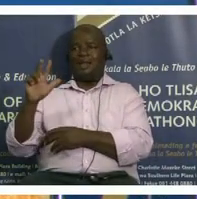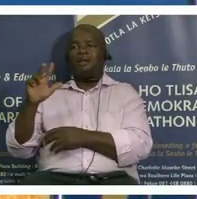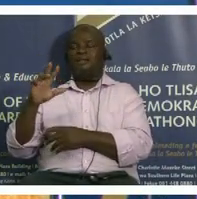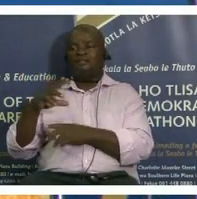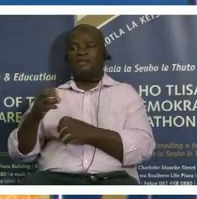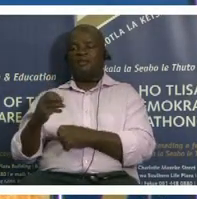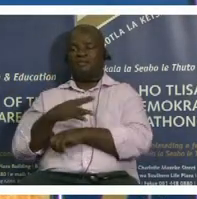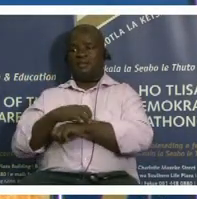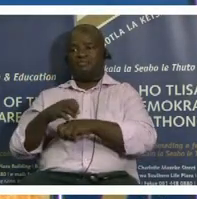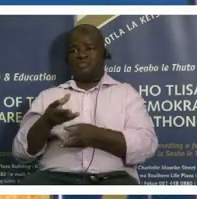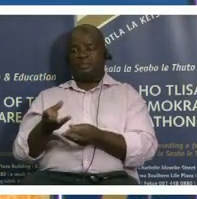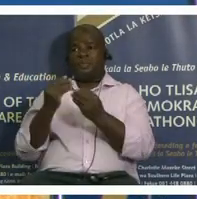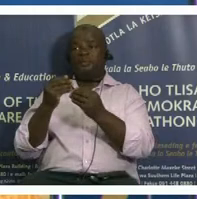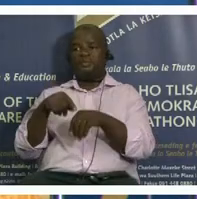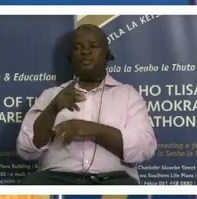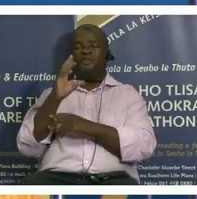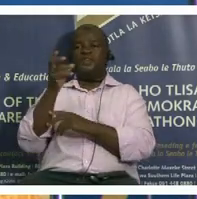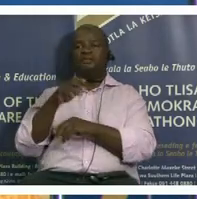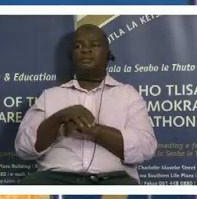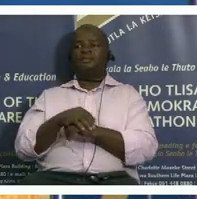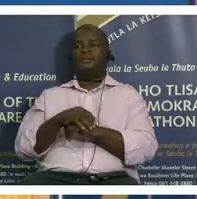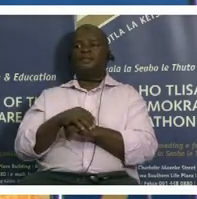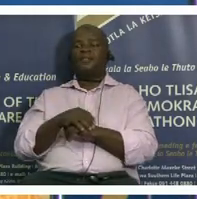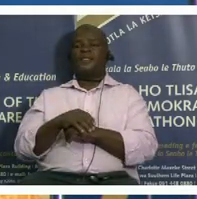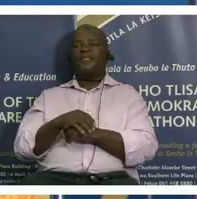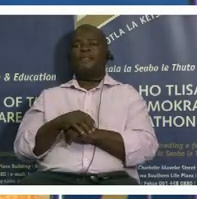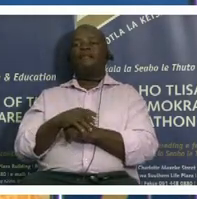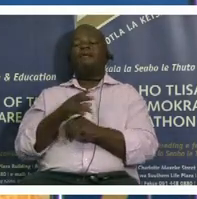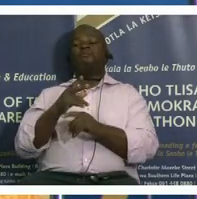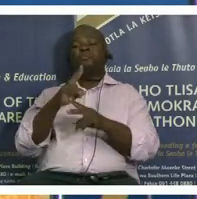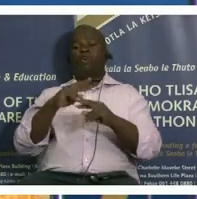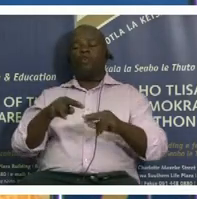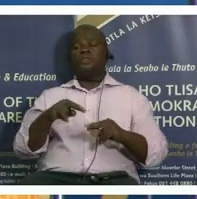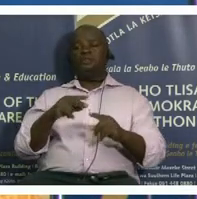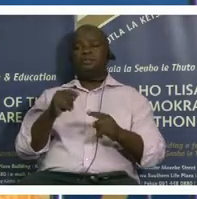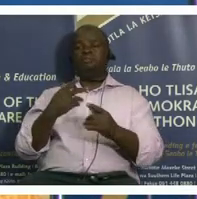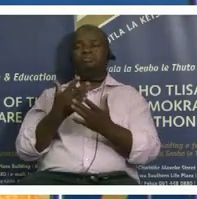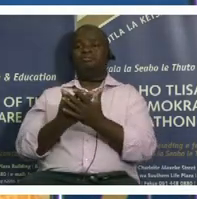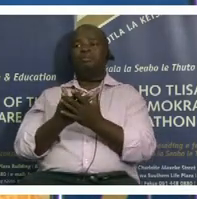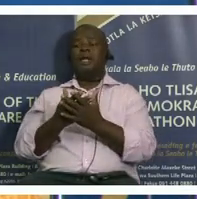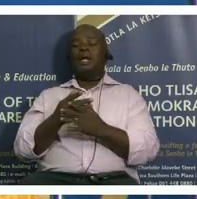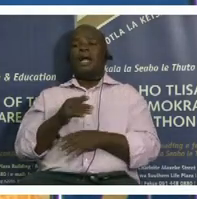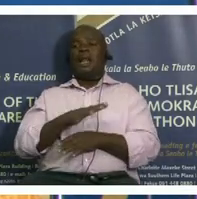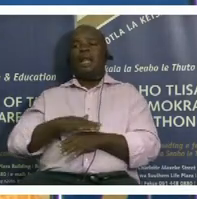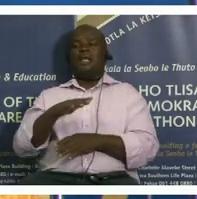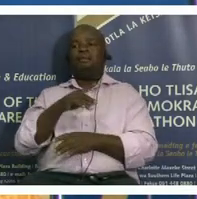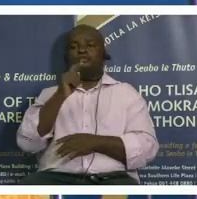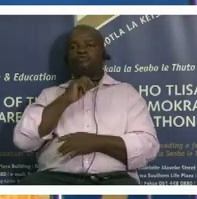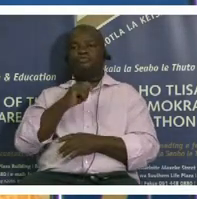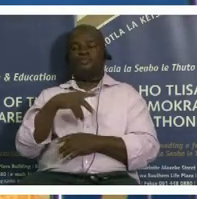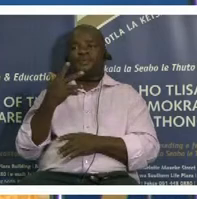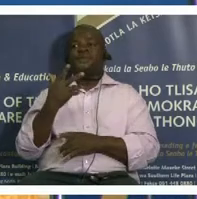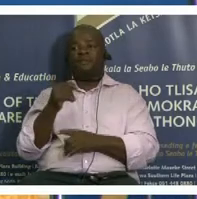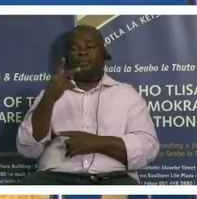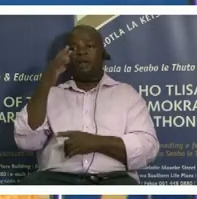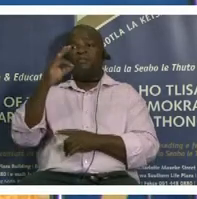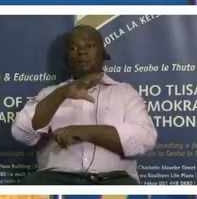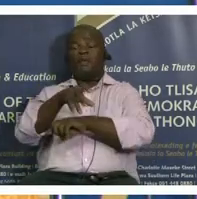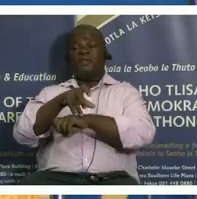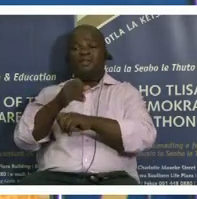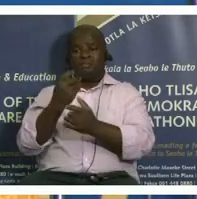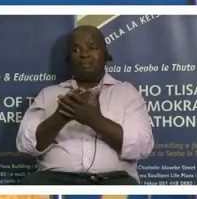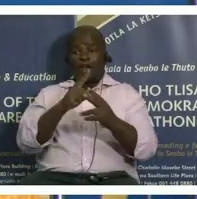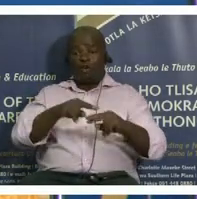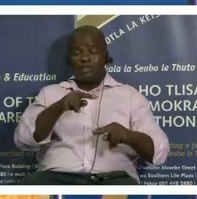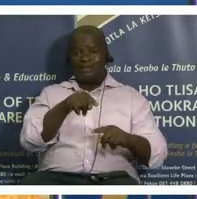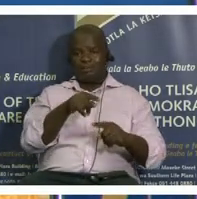State. The audit of unused and underutilized land owned by the provincial government must be finalized